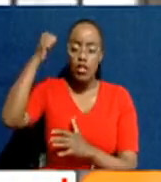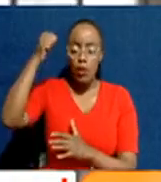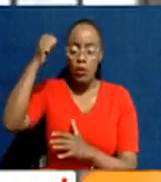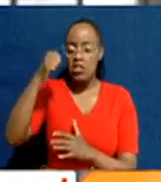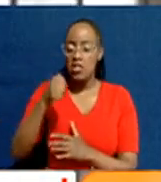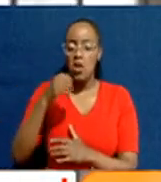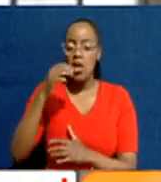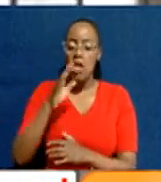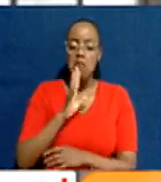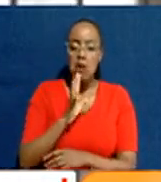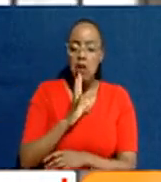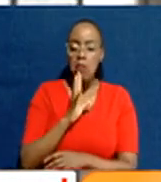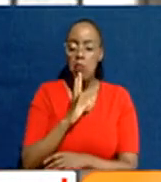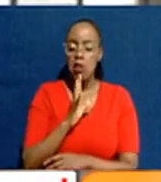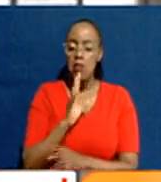around